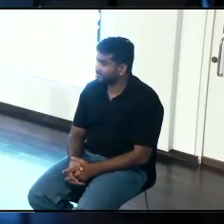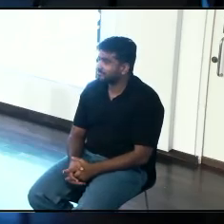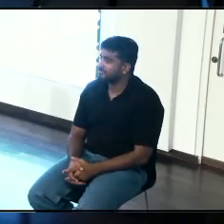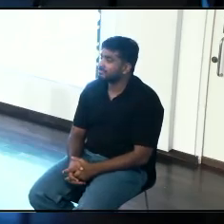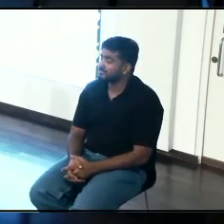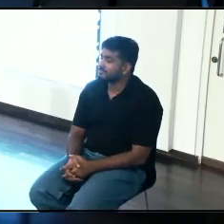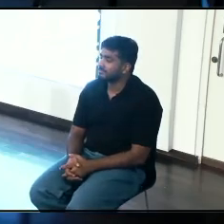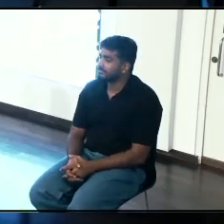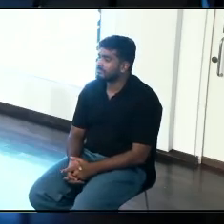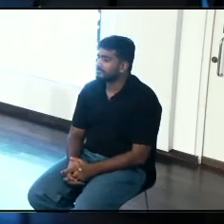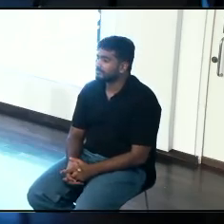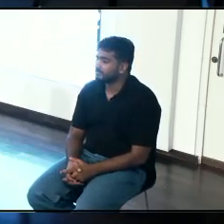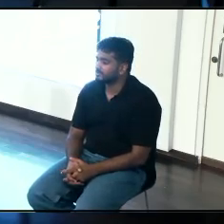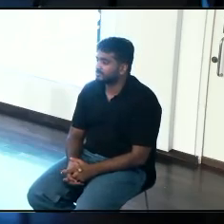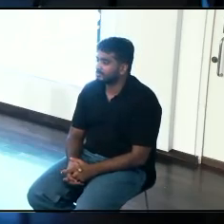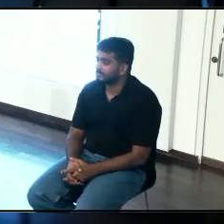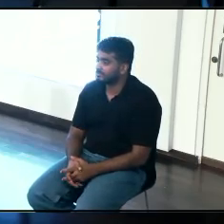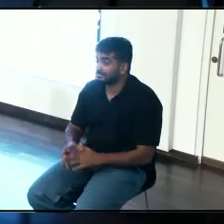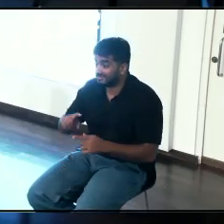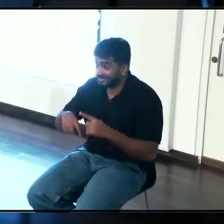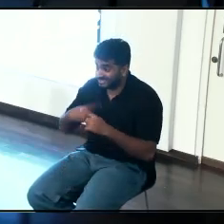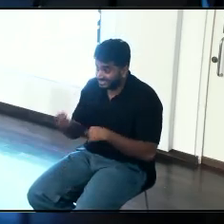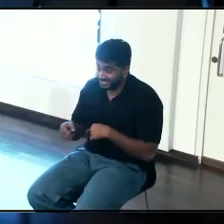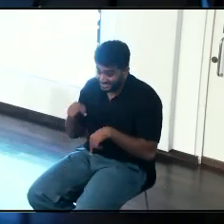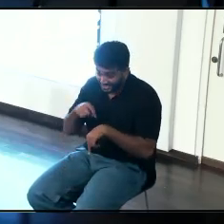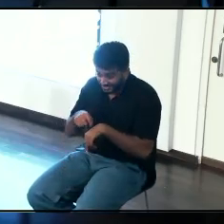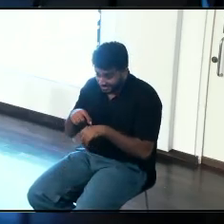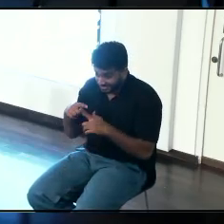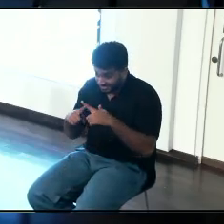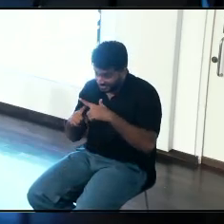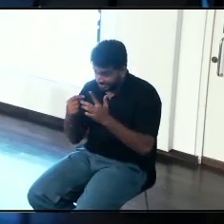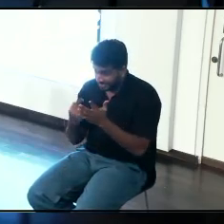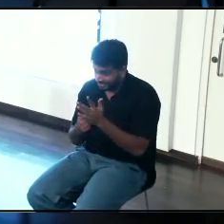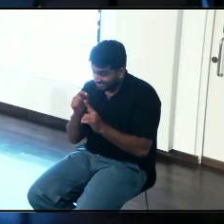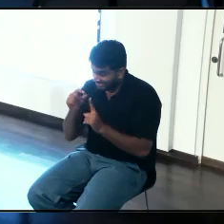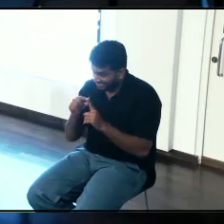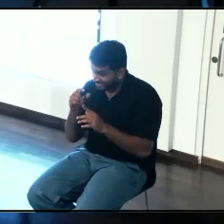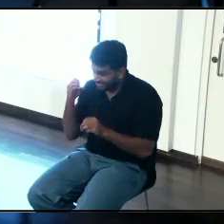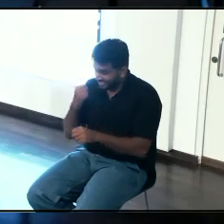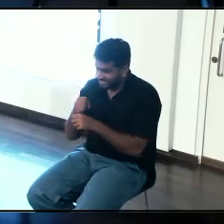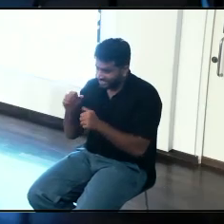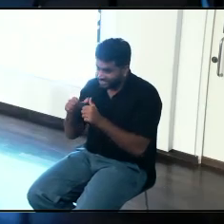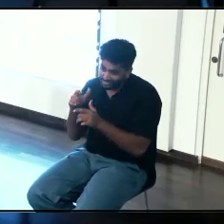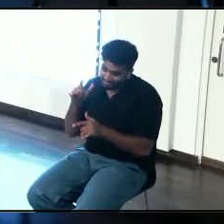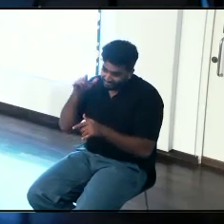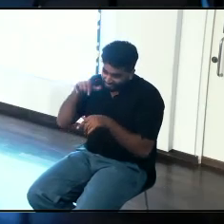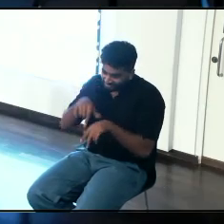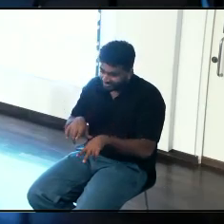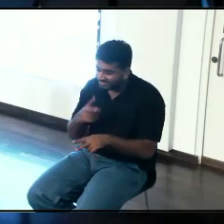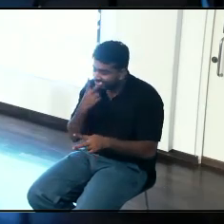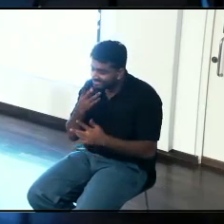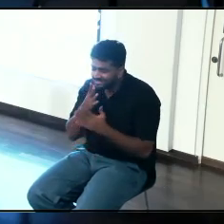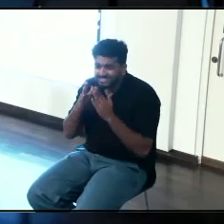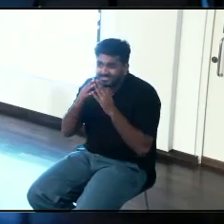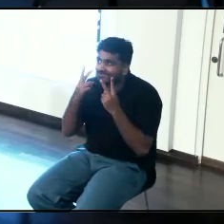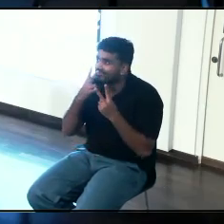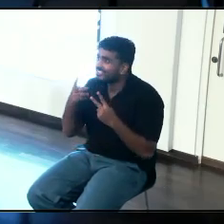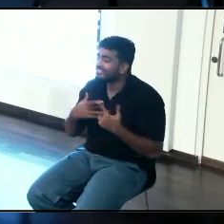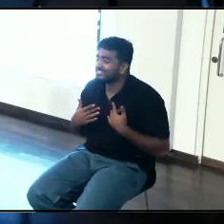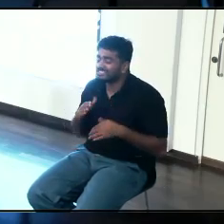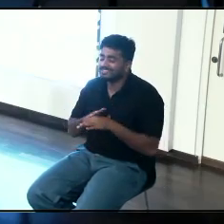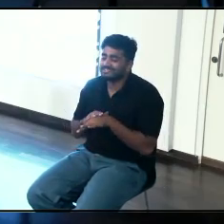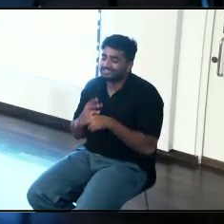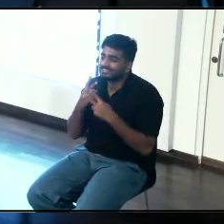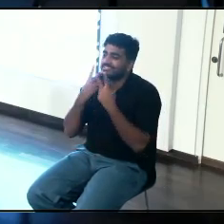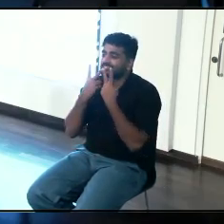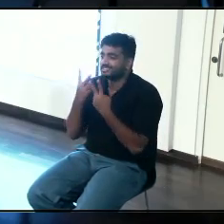exactly. But yeah, on your next trip to Goa, do take a tour of these homes. They're really transportive. So.